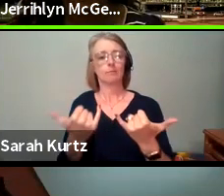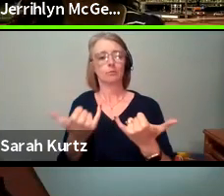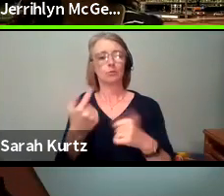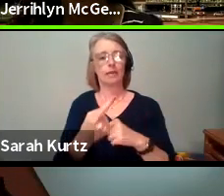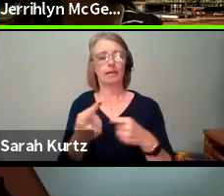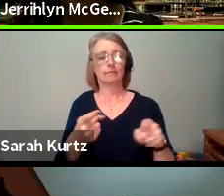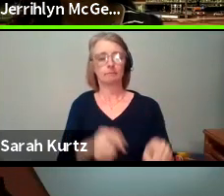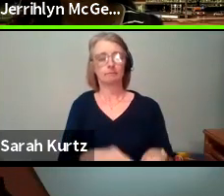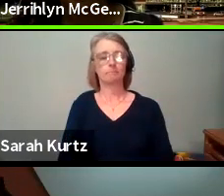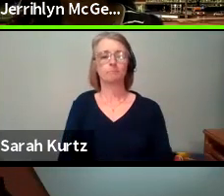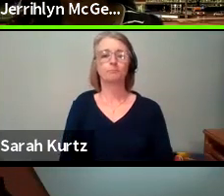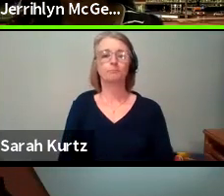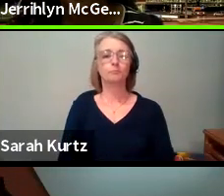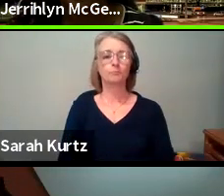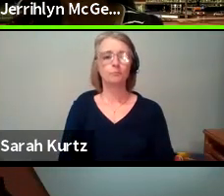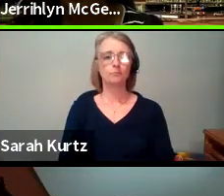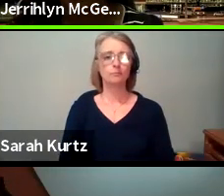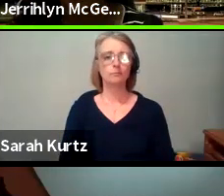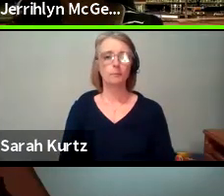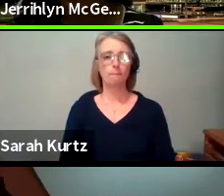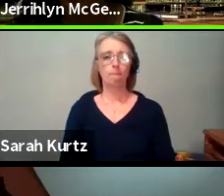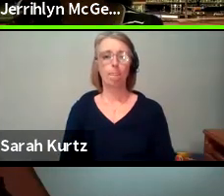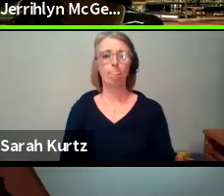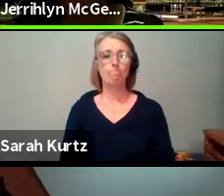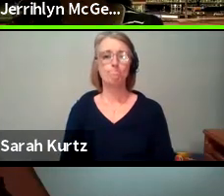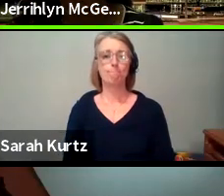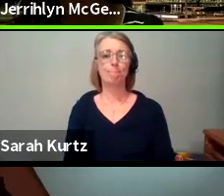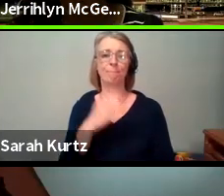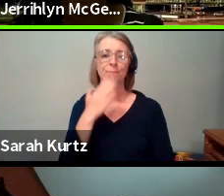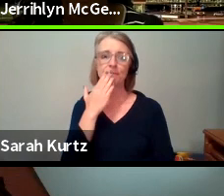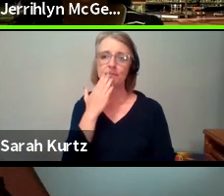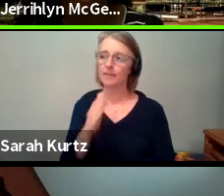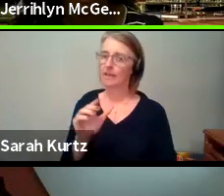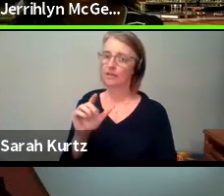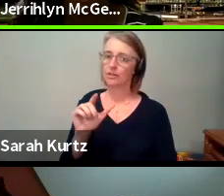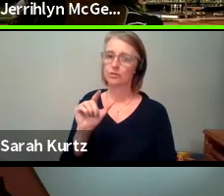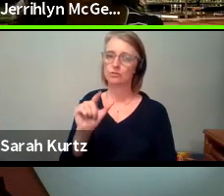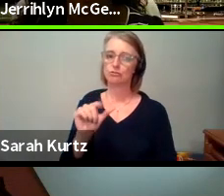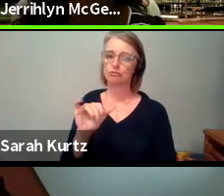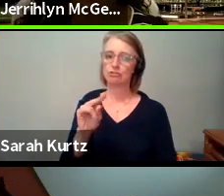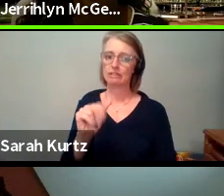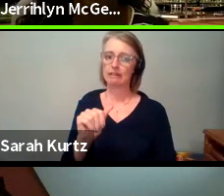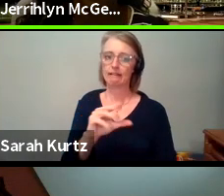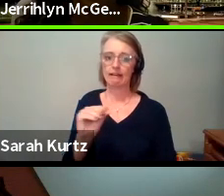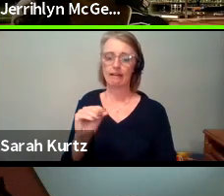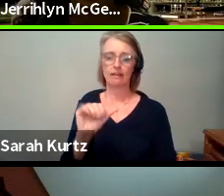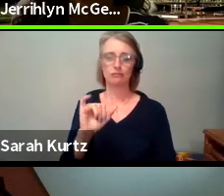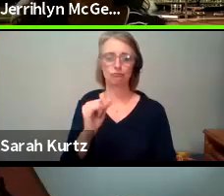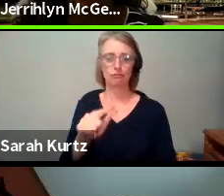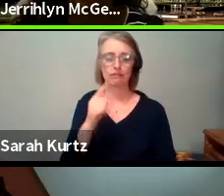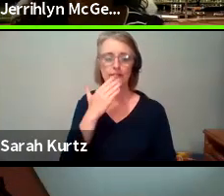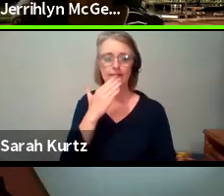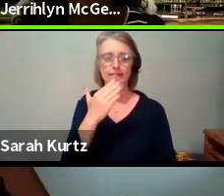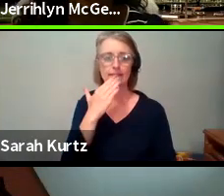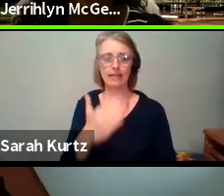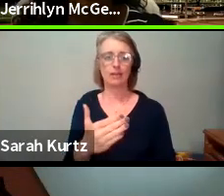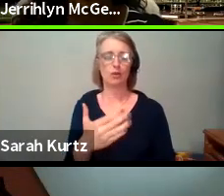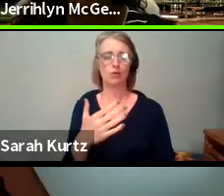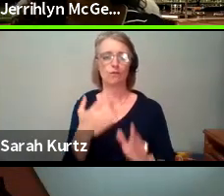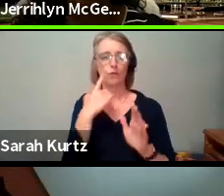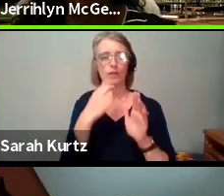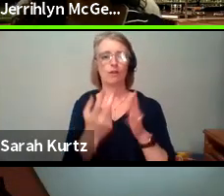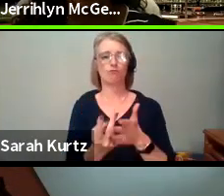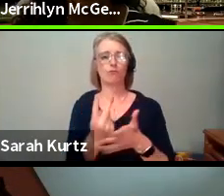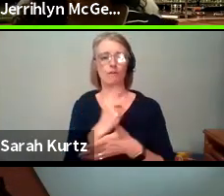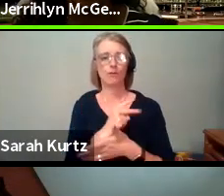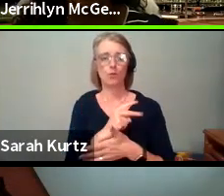Jill, I'm going to turn it back over to you. Yeah, thank you, Gina. That was a great overview. Thank you, Gina and Jill. Great overview of the socio-ecological model and how